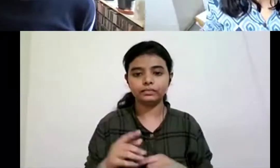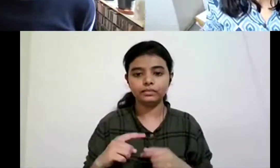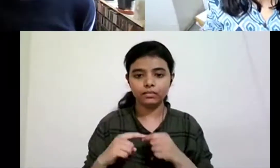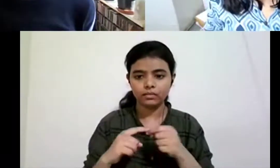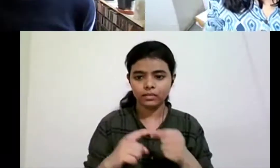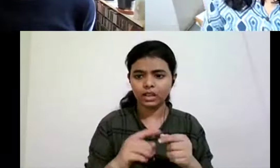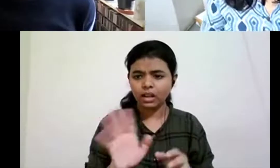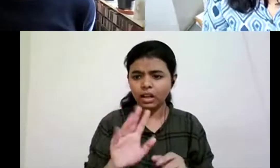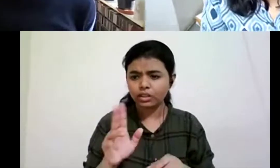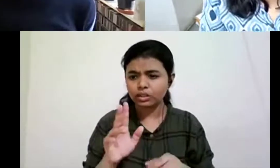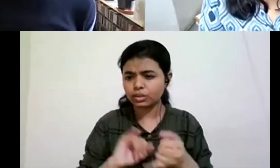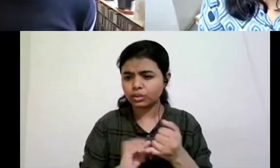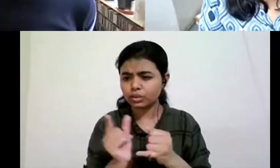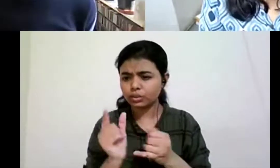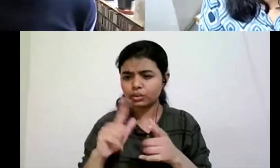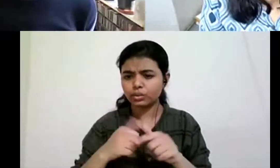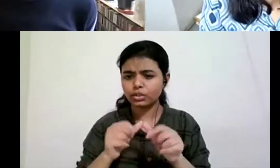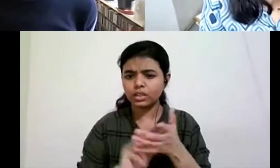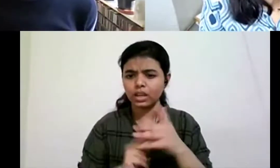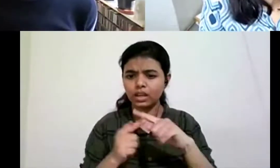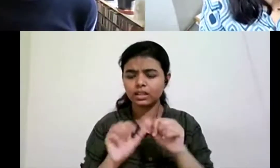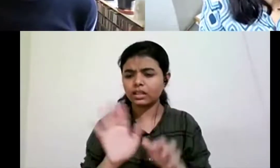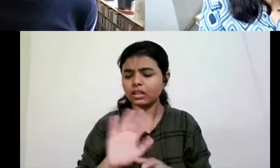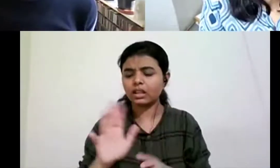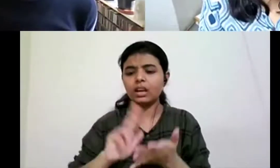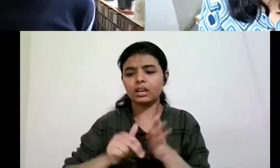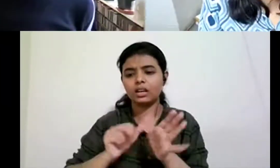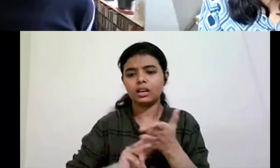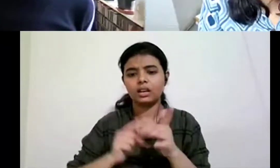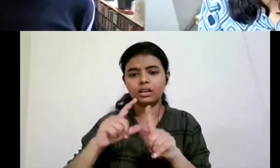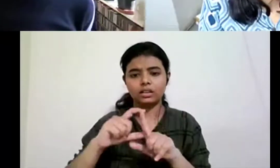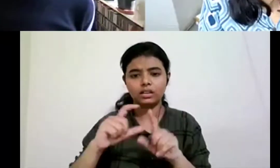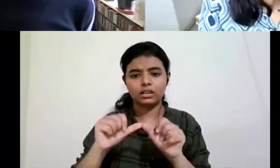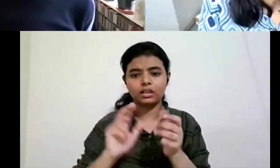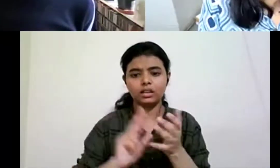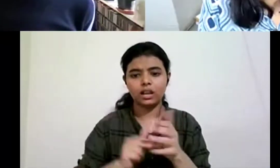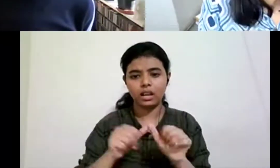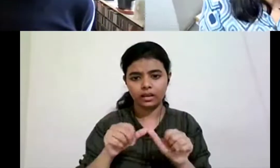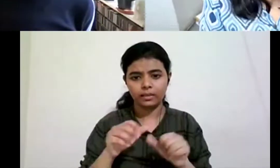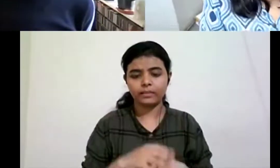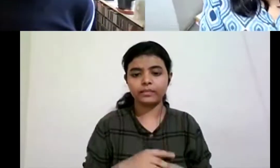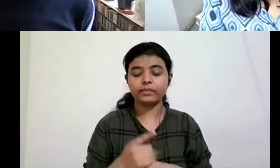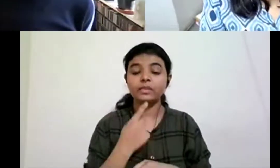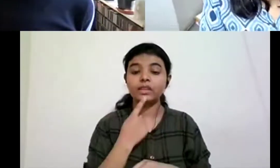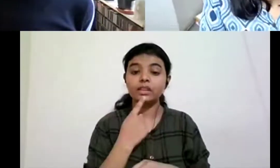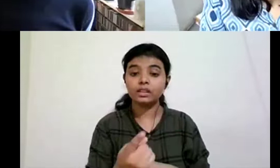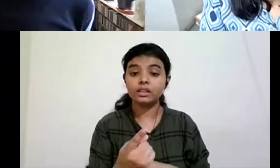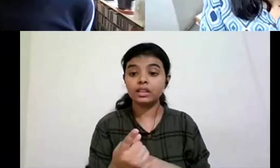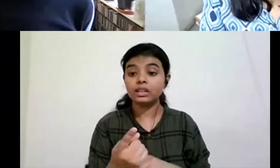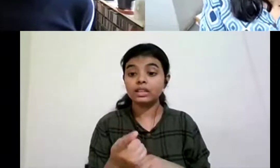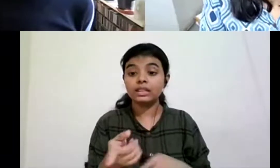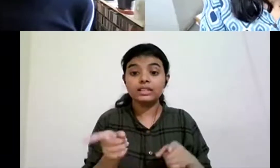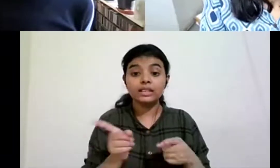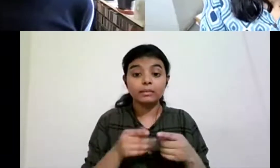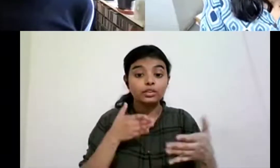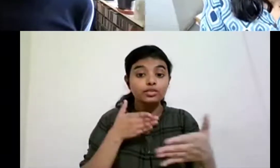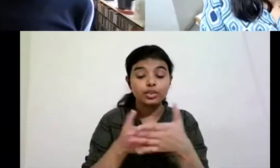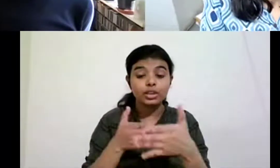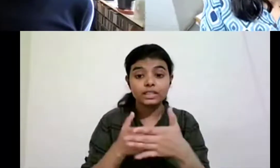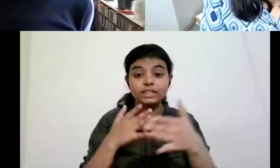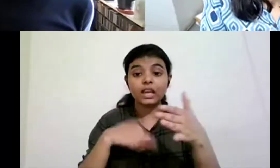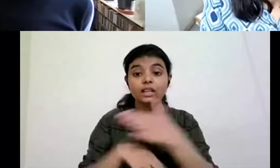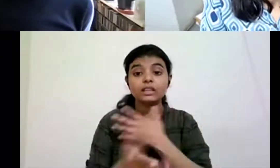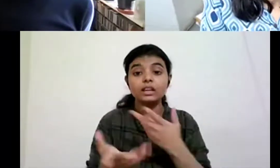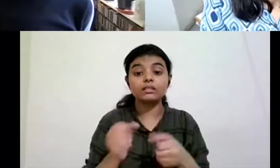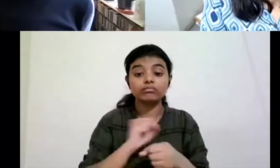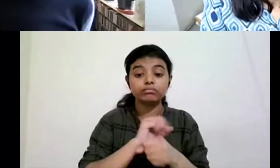Sujata, Nandana is asking, could you please talk about the challenges posed by the pandemic to